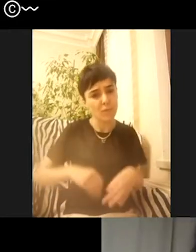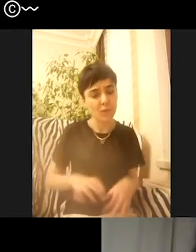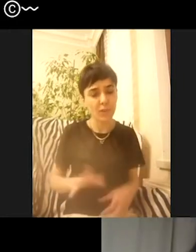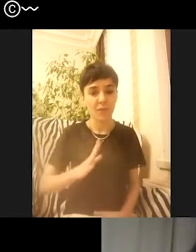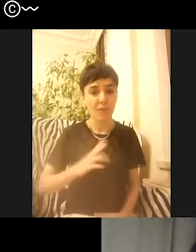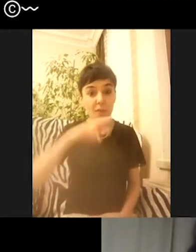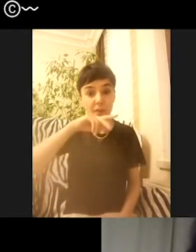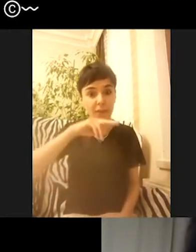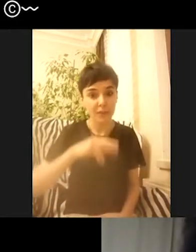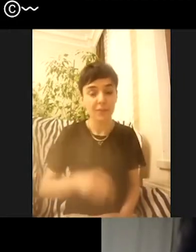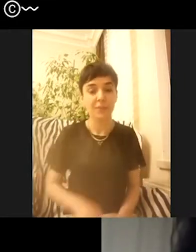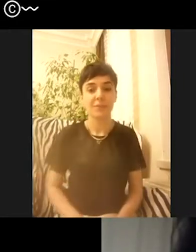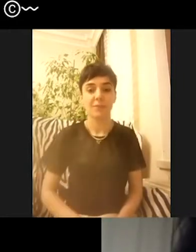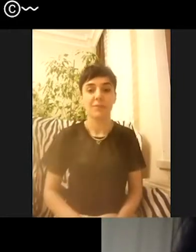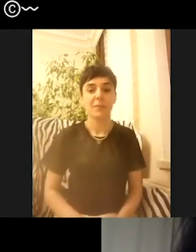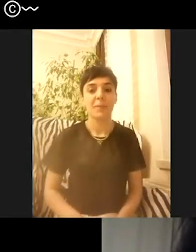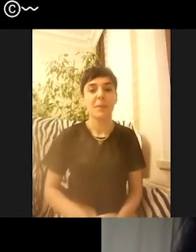old. And